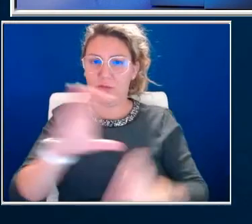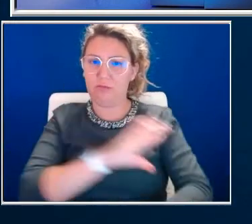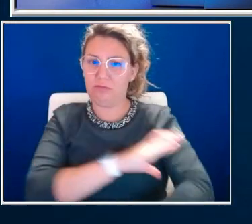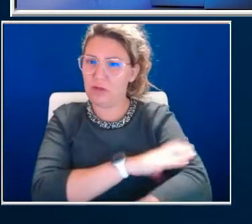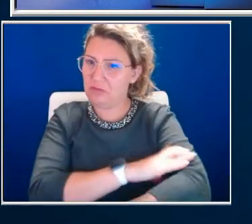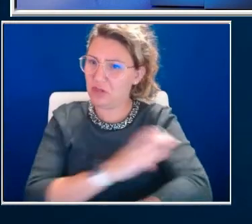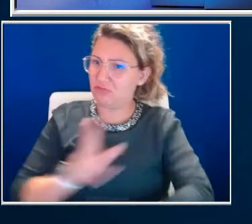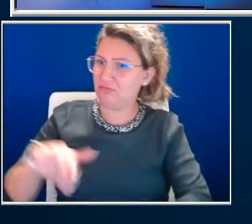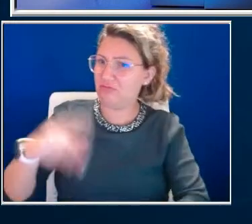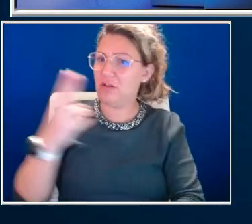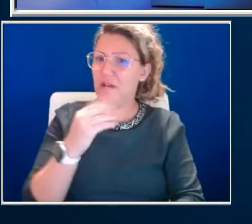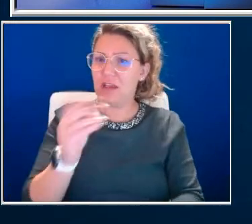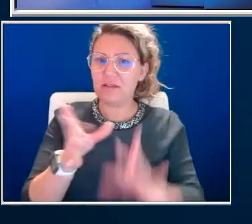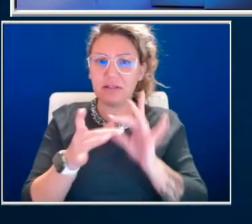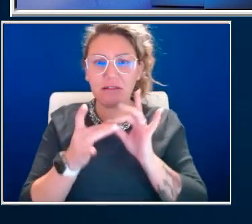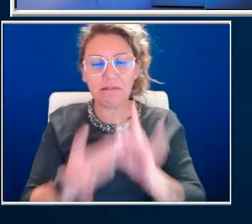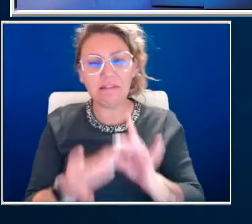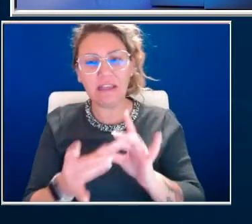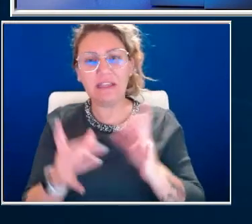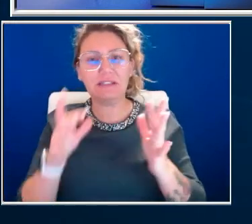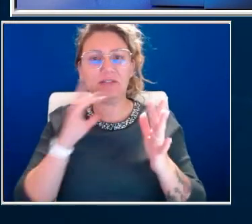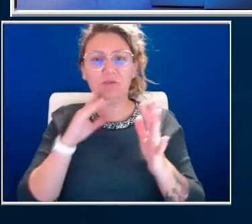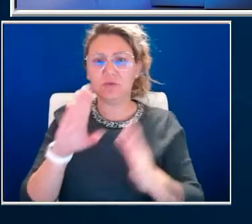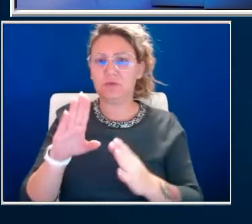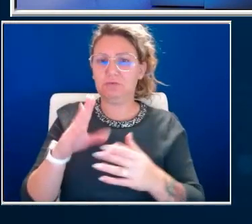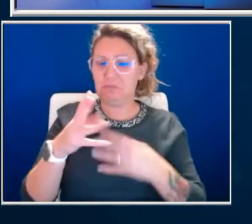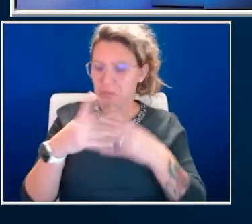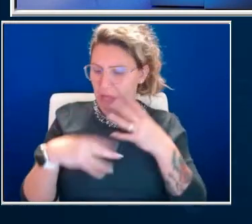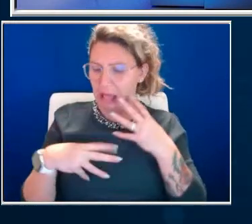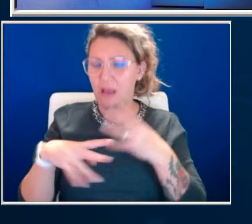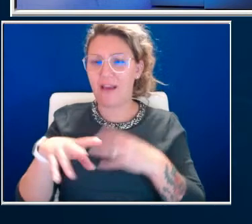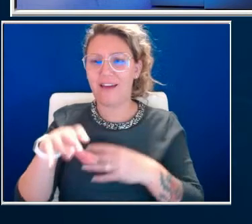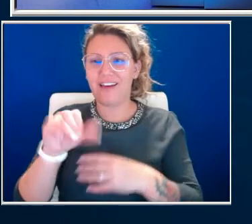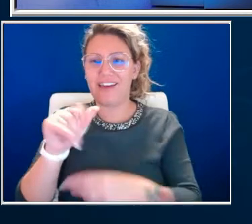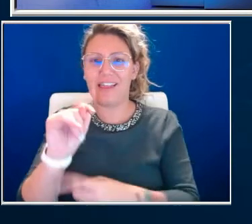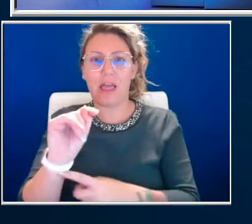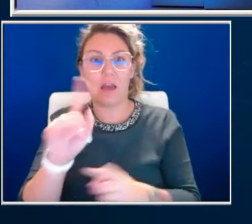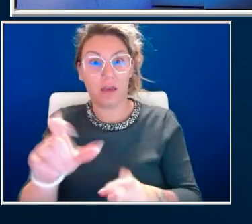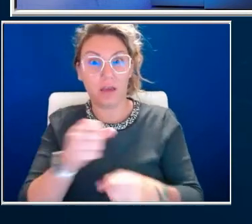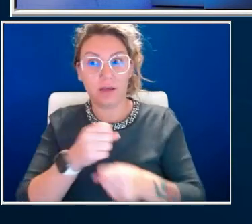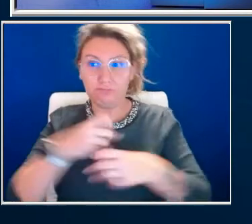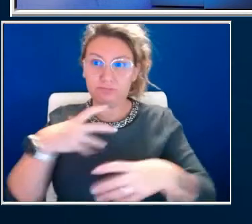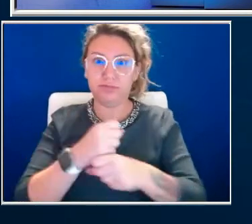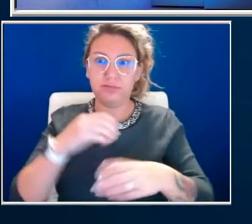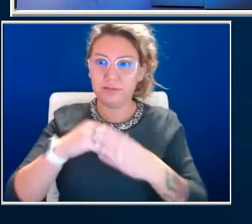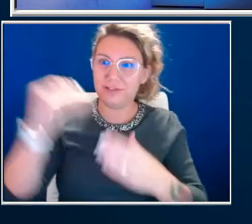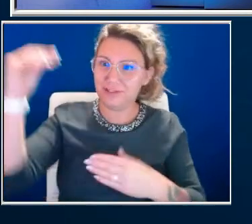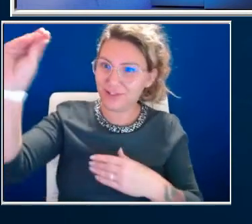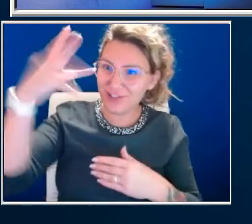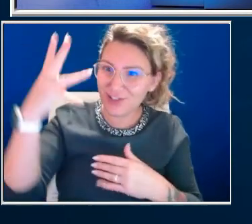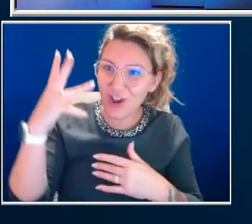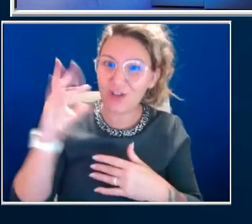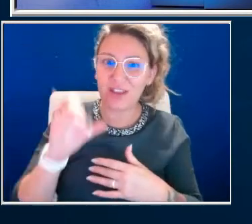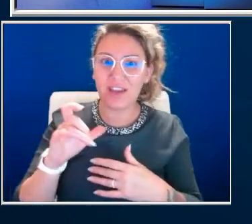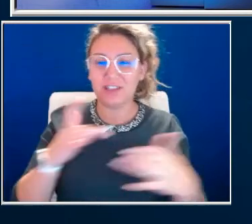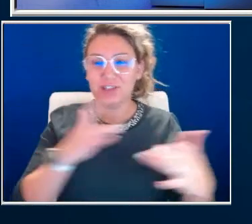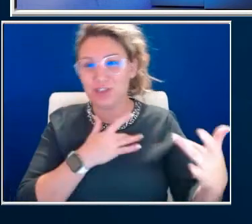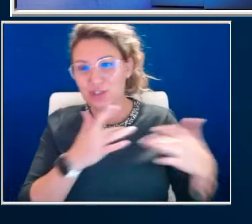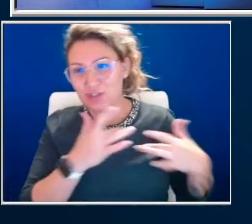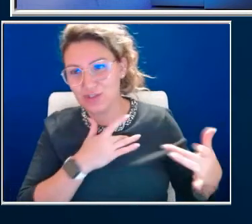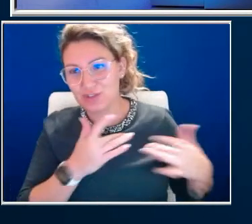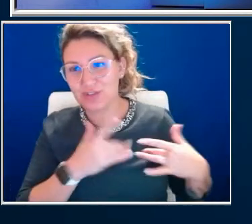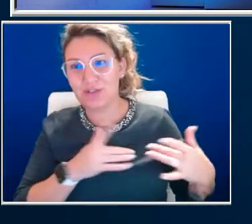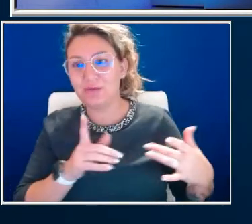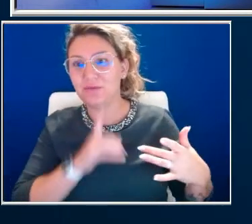Bob's veins ruptured in the shower. That all sounds serious to me. That would be very concerning. I'm sure it certainly was to Bob, as